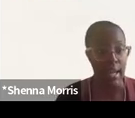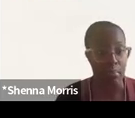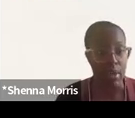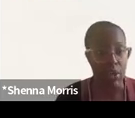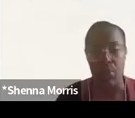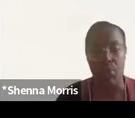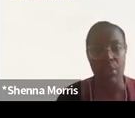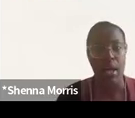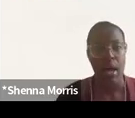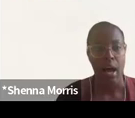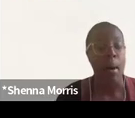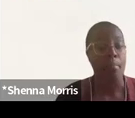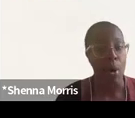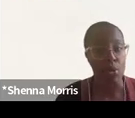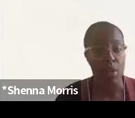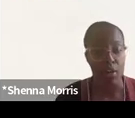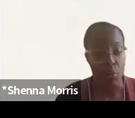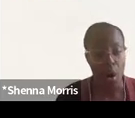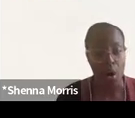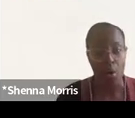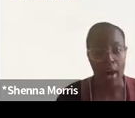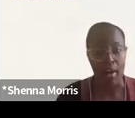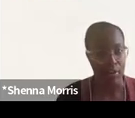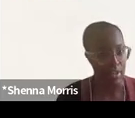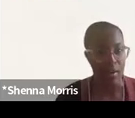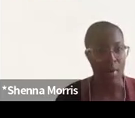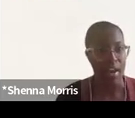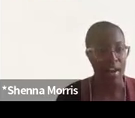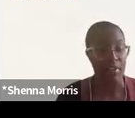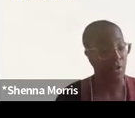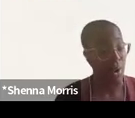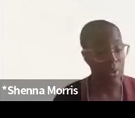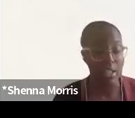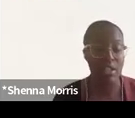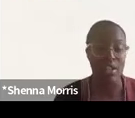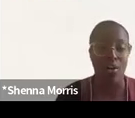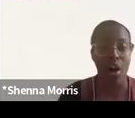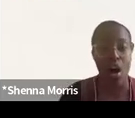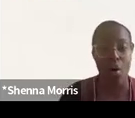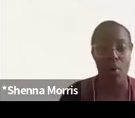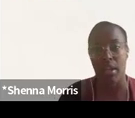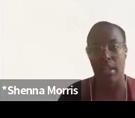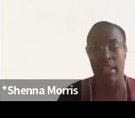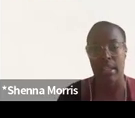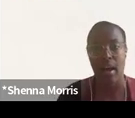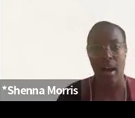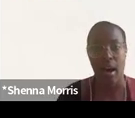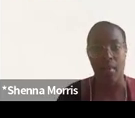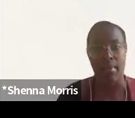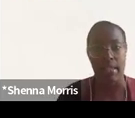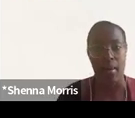the funds can be used. Most of you all, I understand that we have several coalitions on the call with